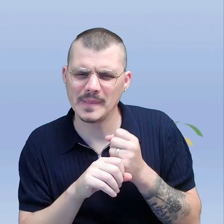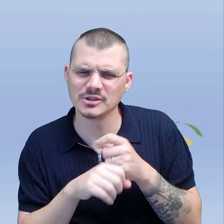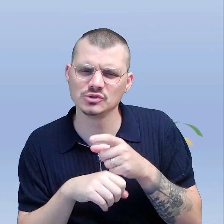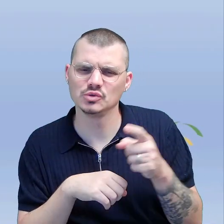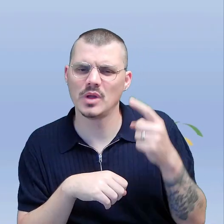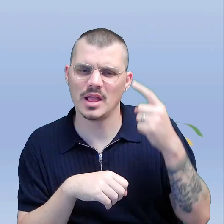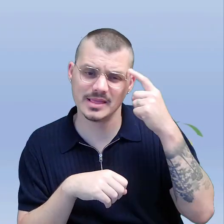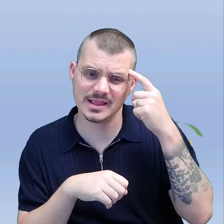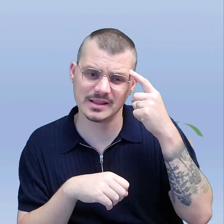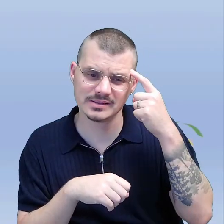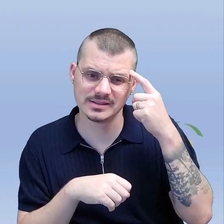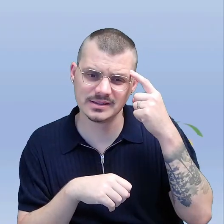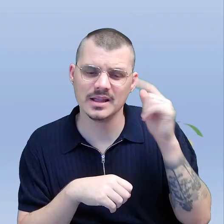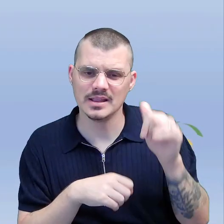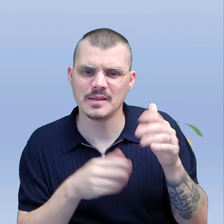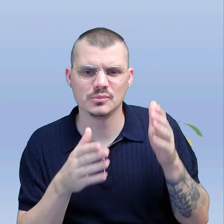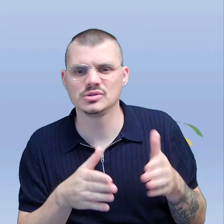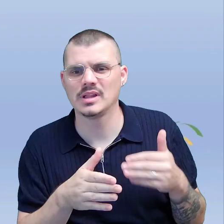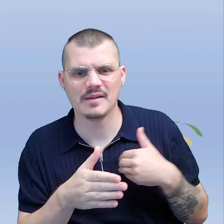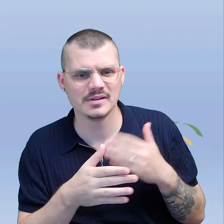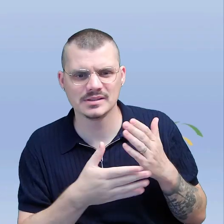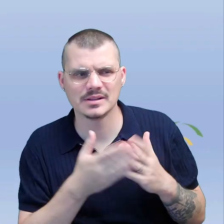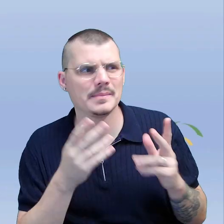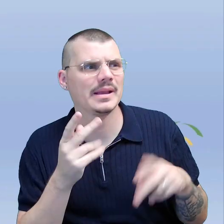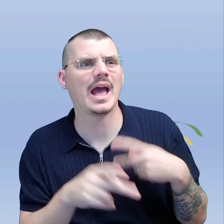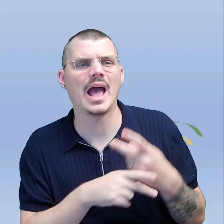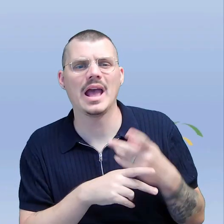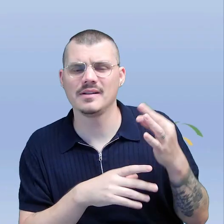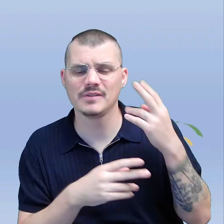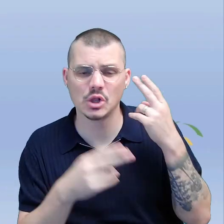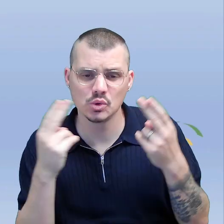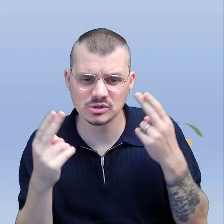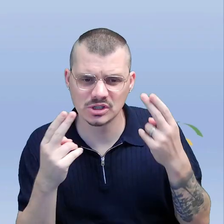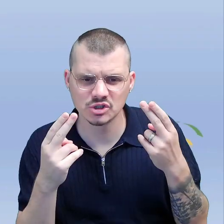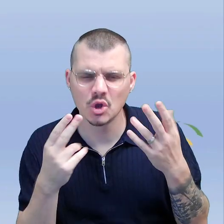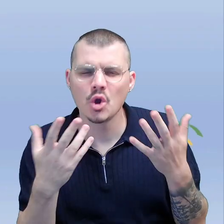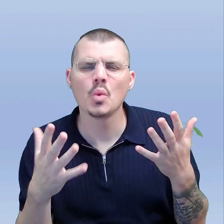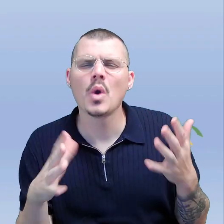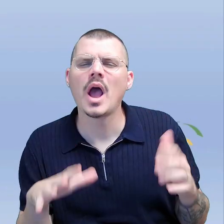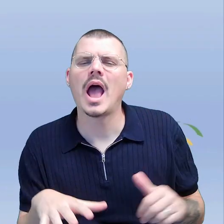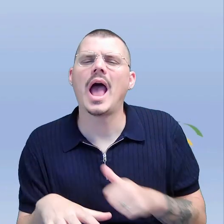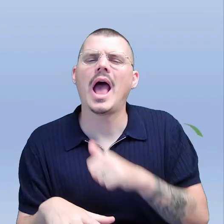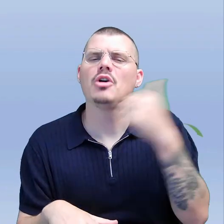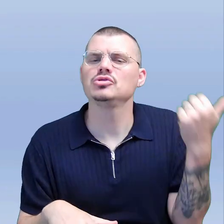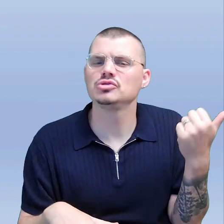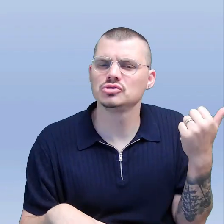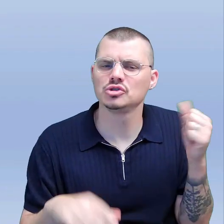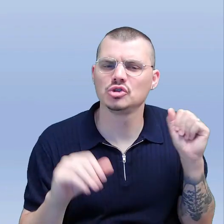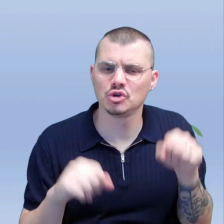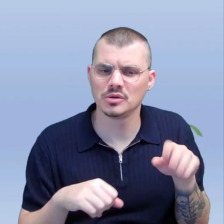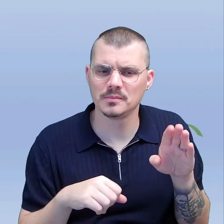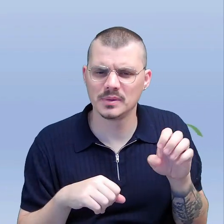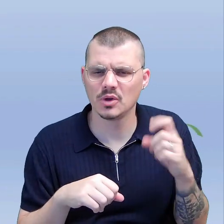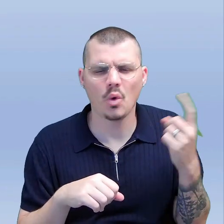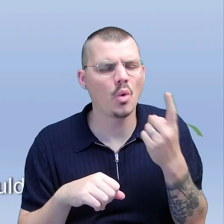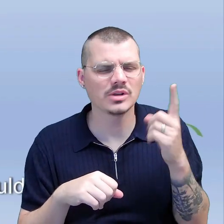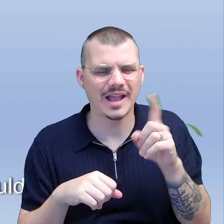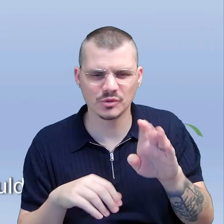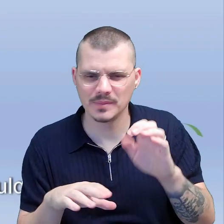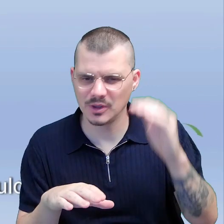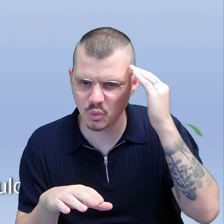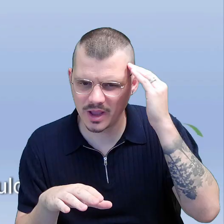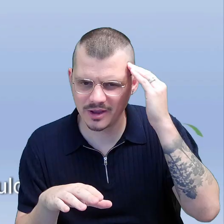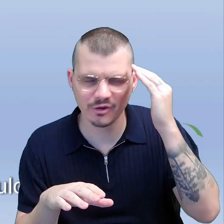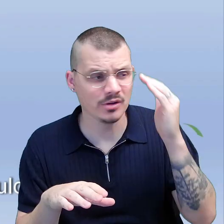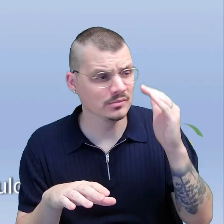Obviously, it makes you think of the person is having some kind of hallucination. What else could it be? Always got to